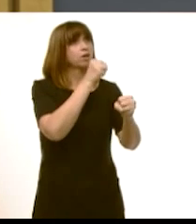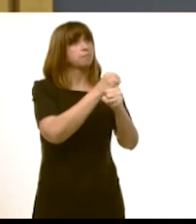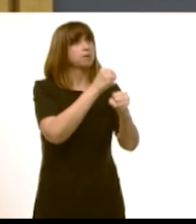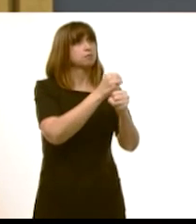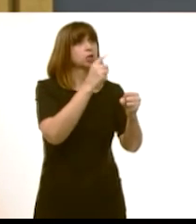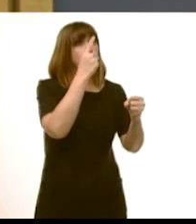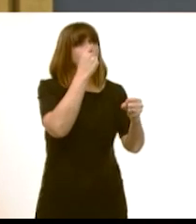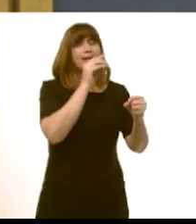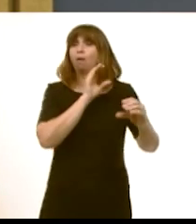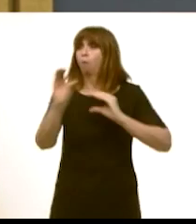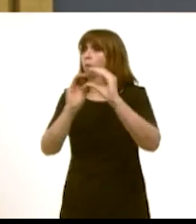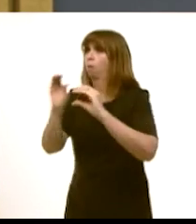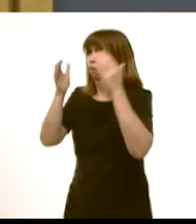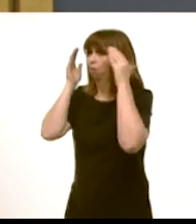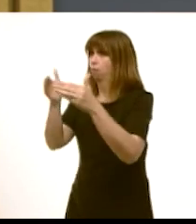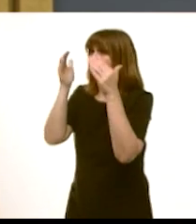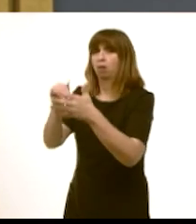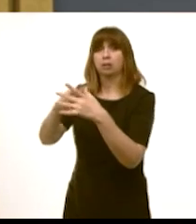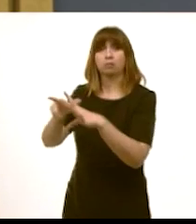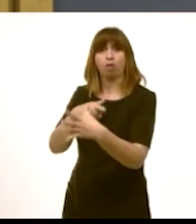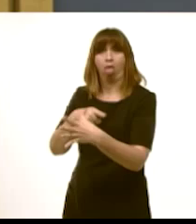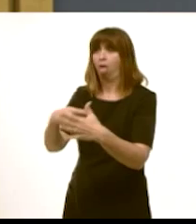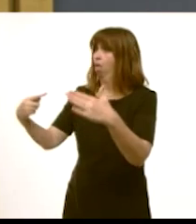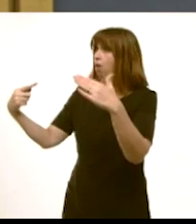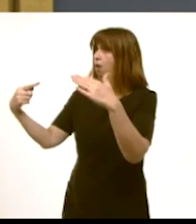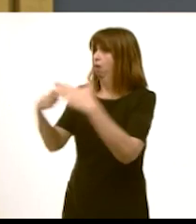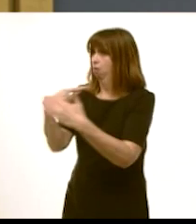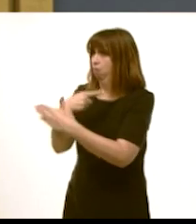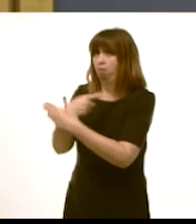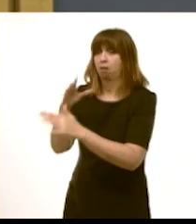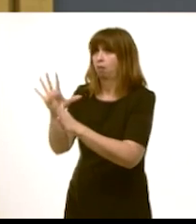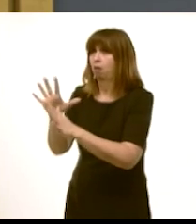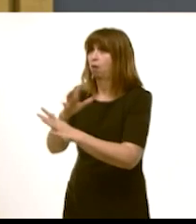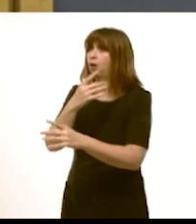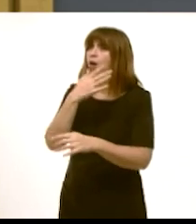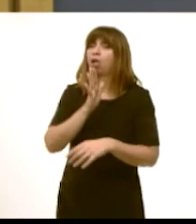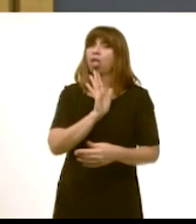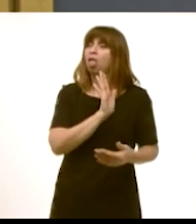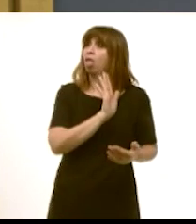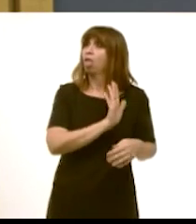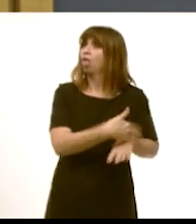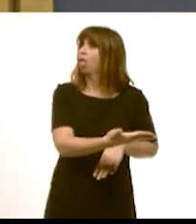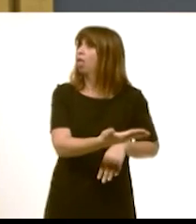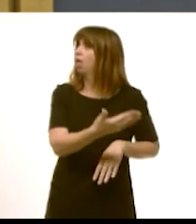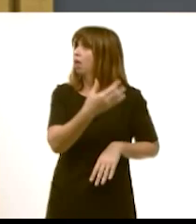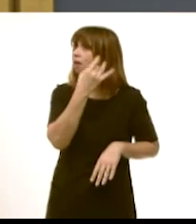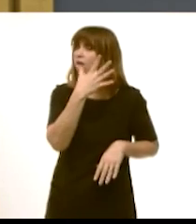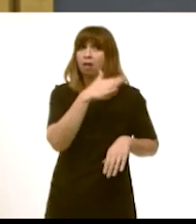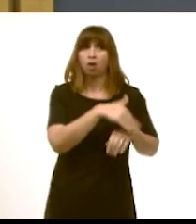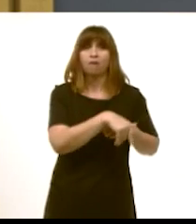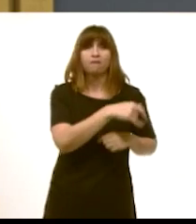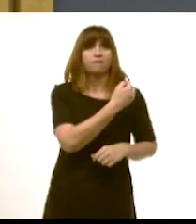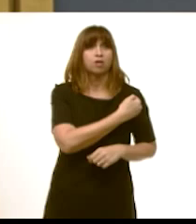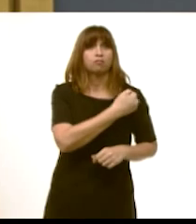of resources and strategic oversight to the needs of people under the Vulnerable Persons Relocation